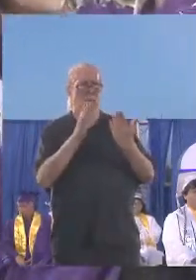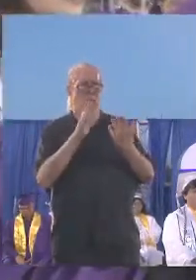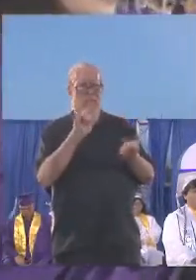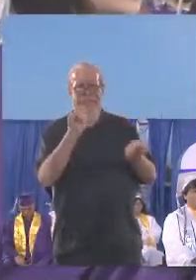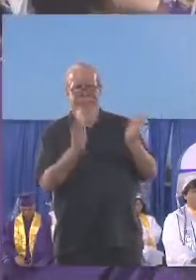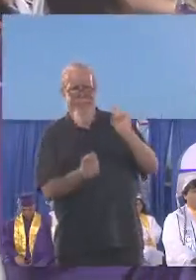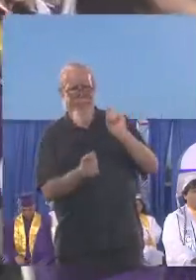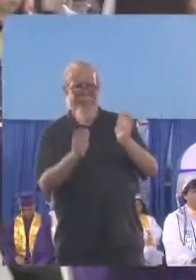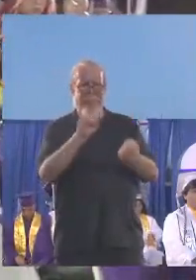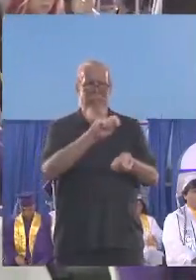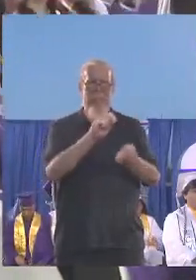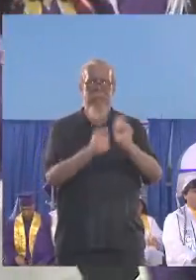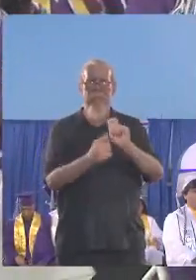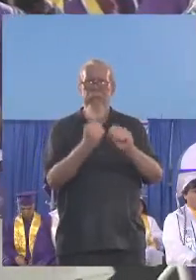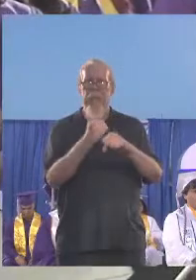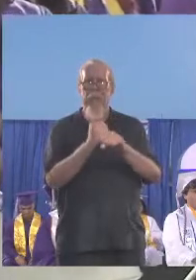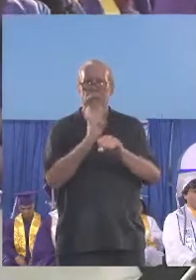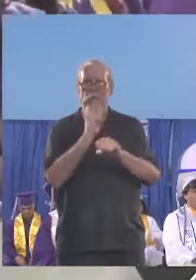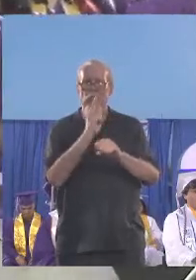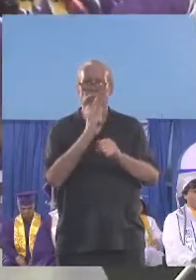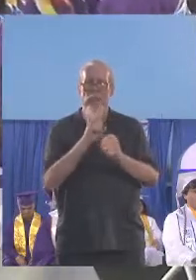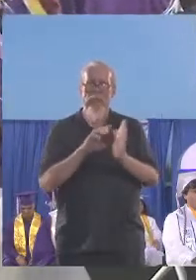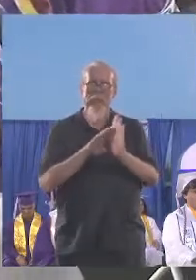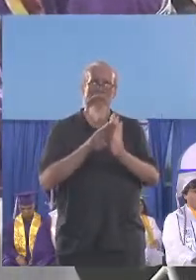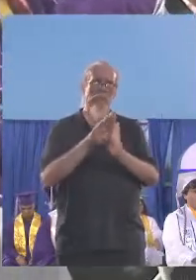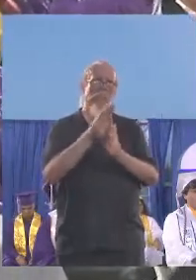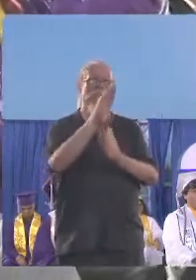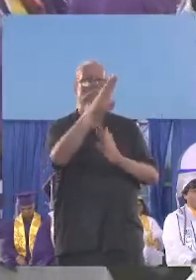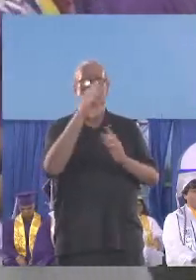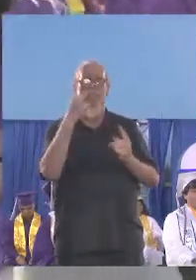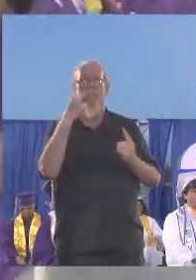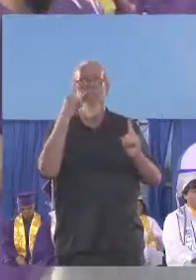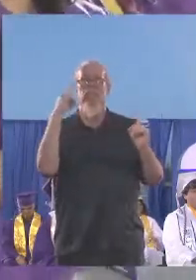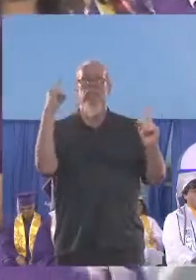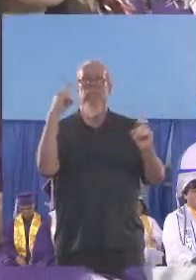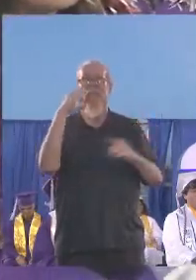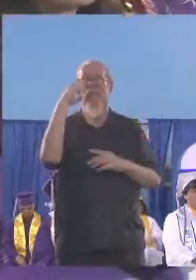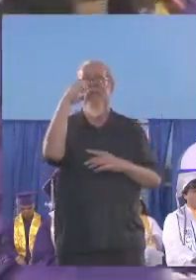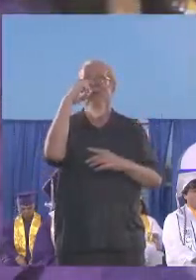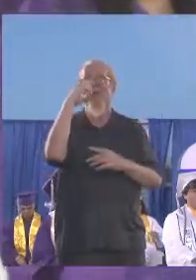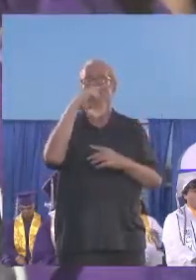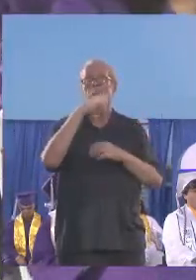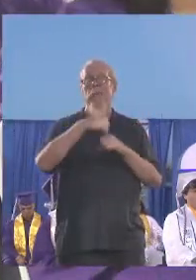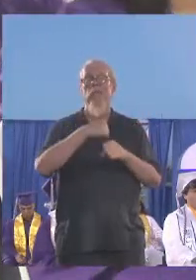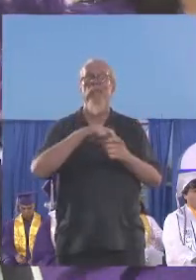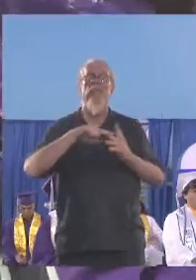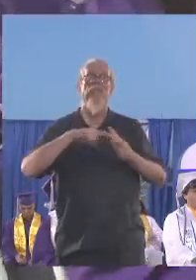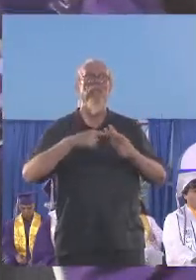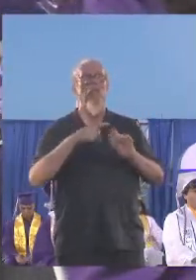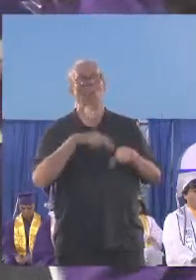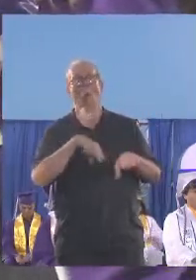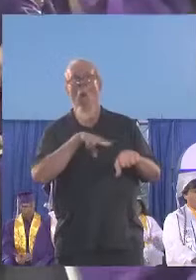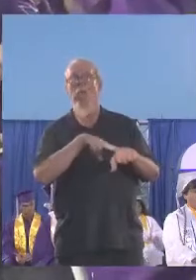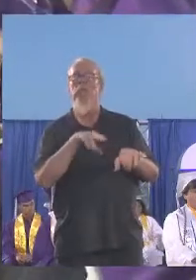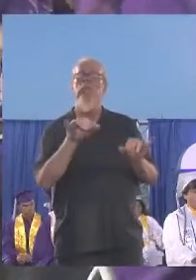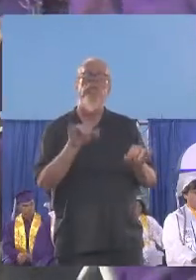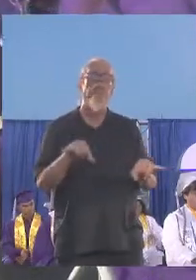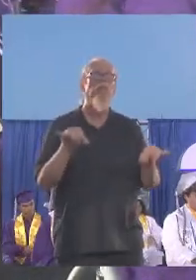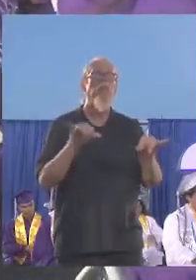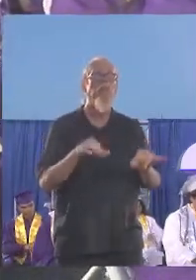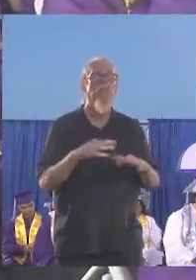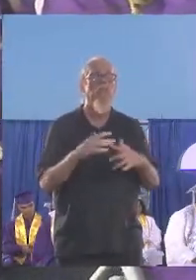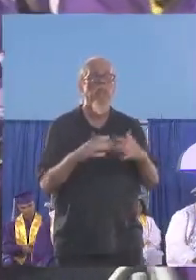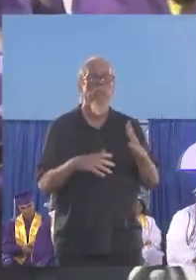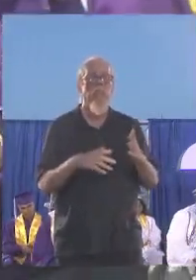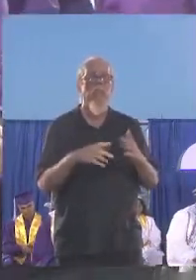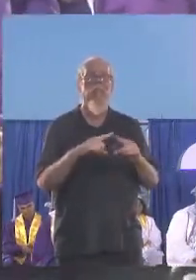to ensure you were going to be successful. Your freshman year started normally, but the end